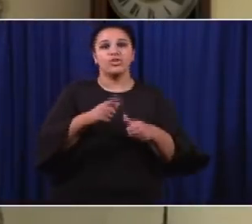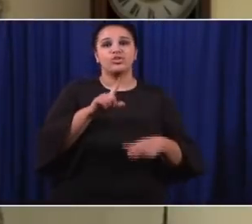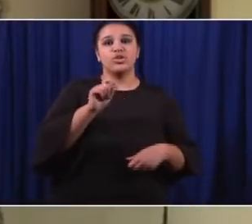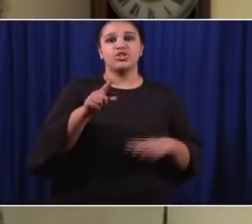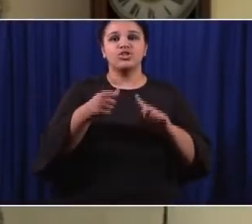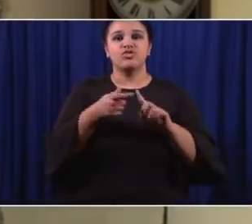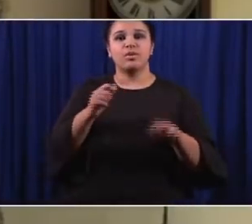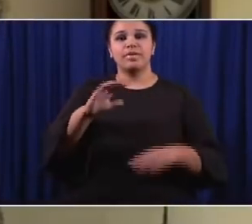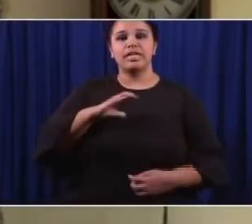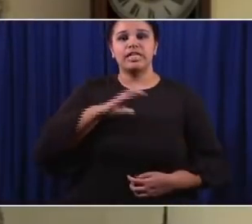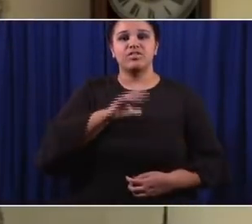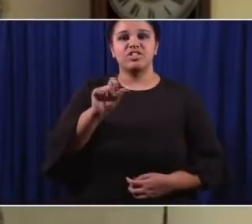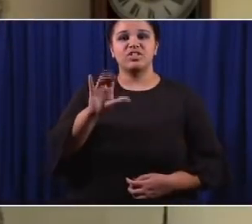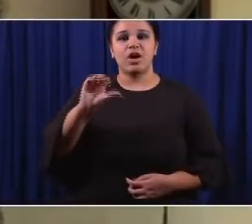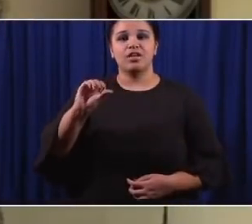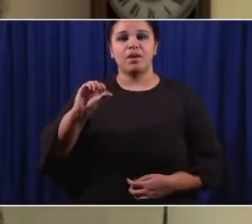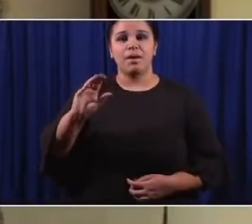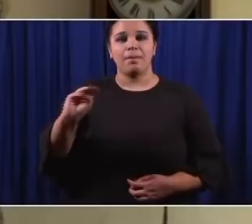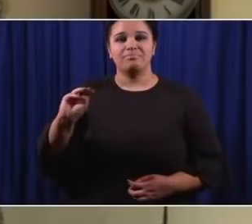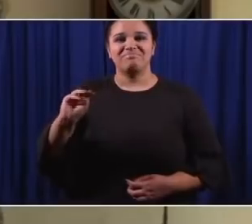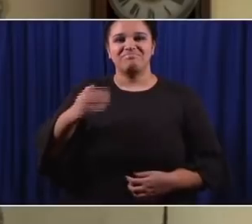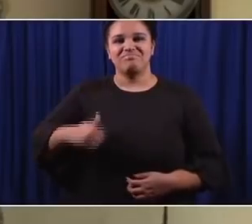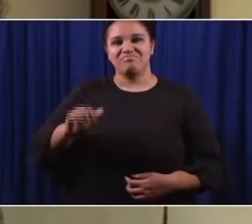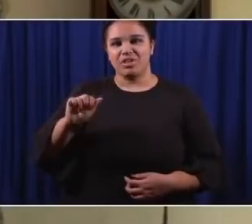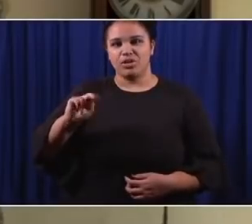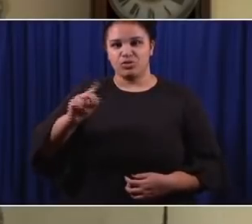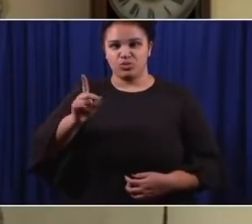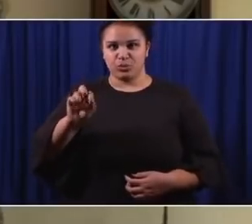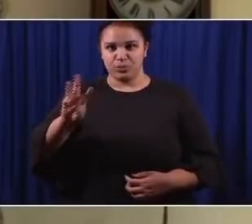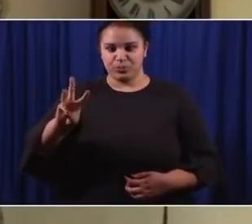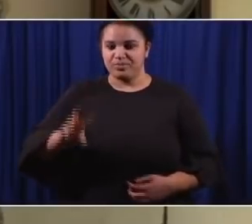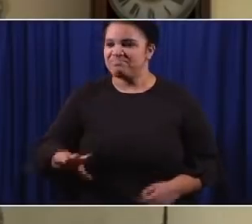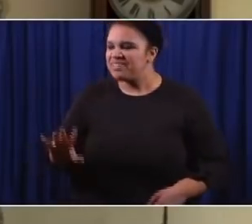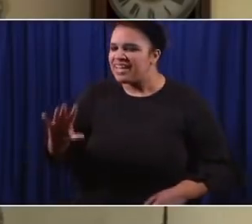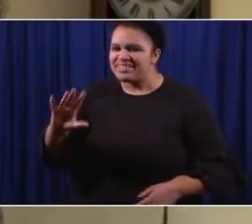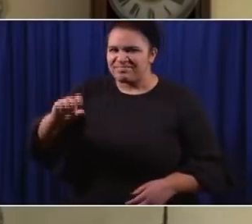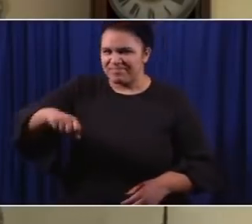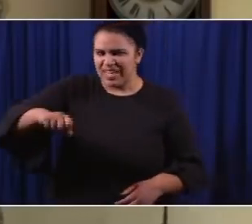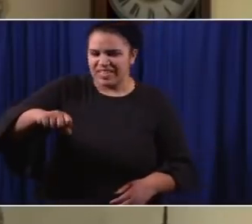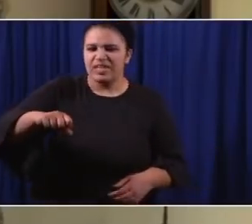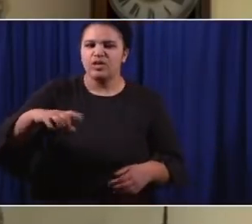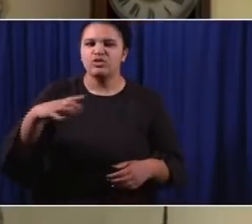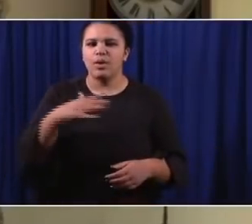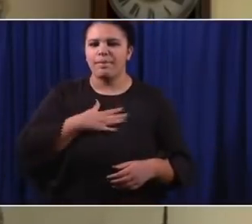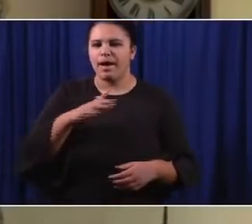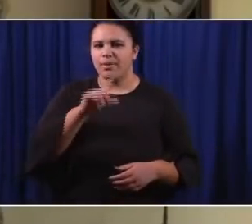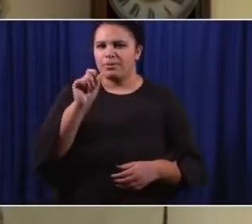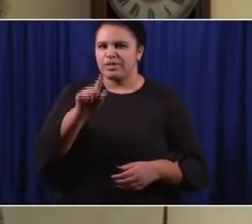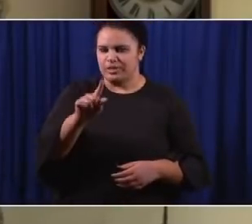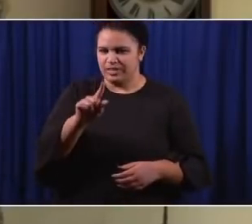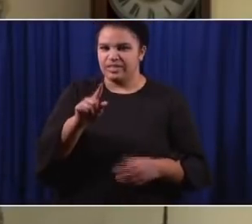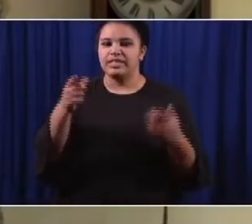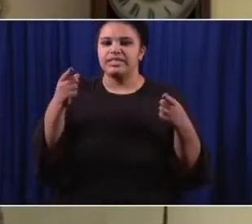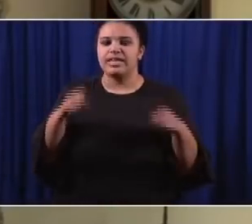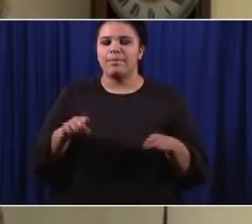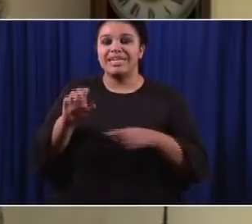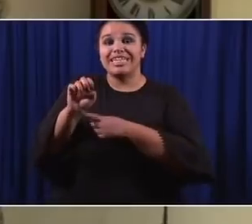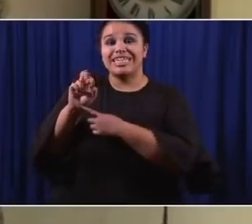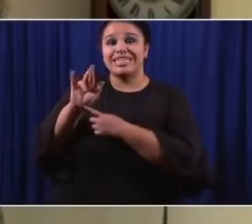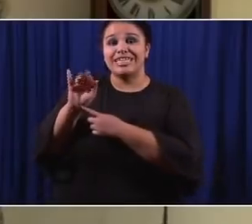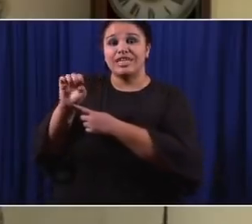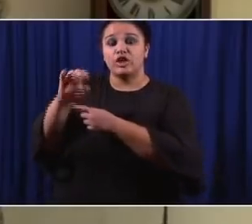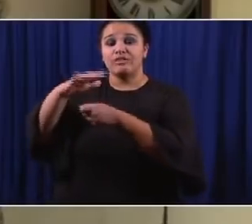hear me? Andrew, yes, I can. So my question is, we saw that there's a report that in Erie, their